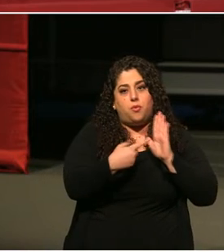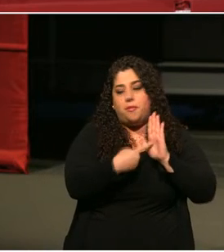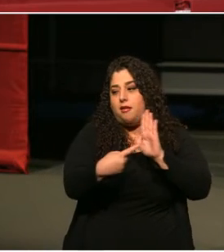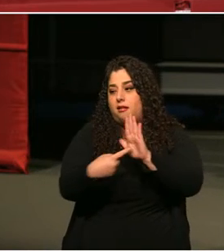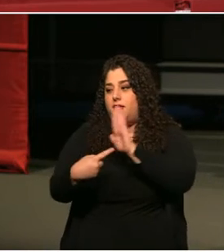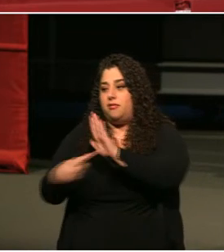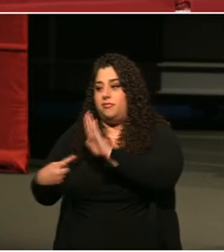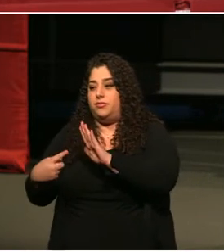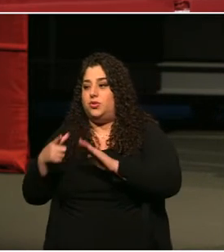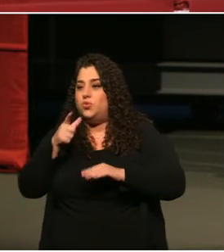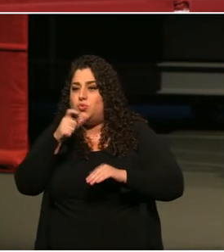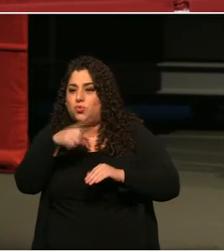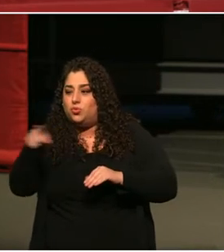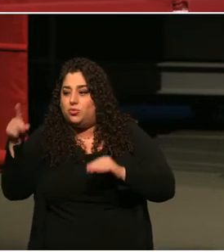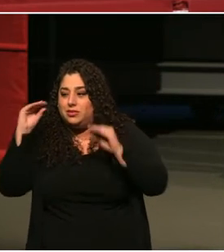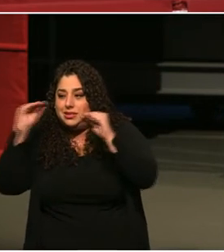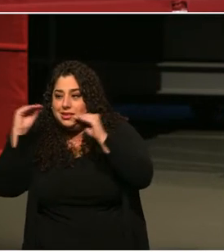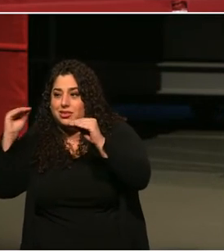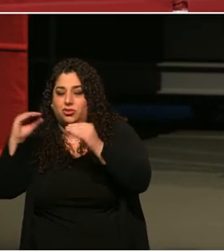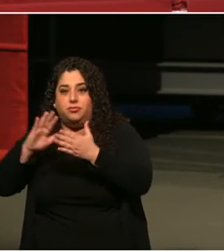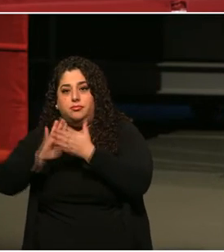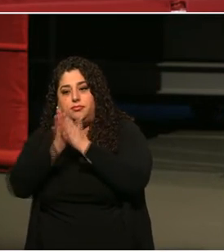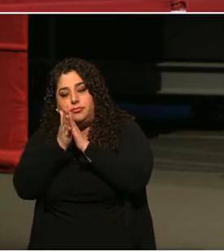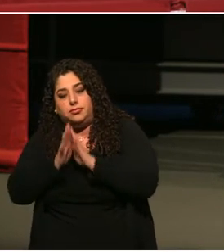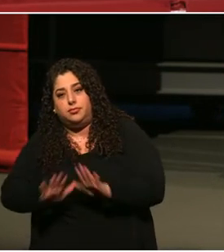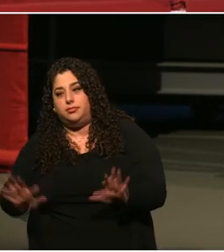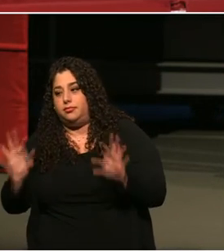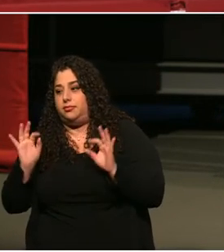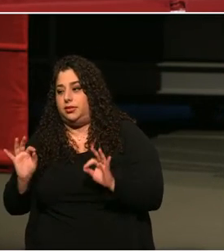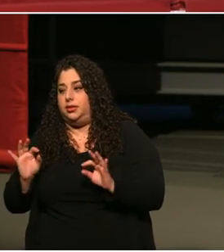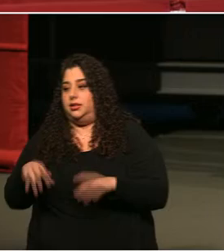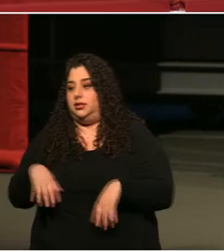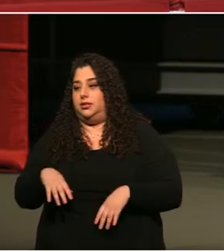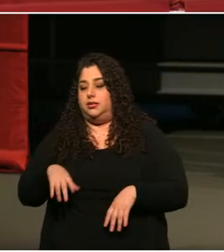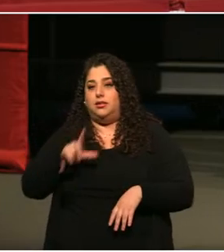love, harmony, humility,